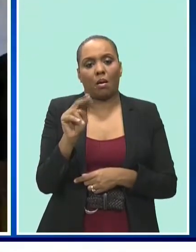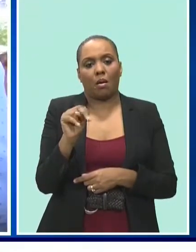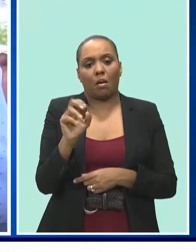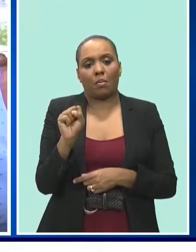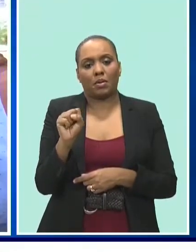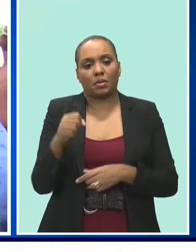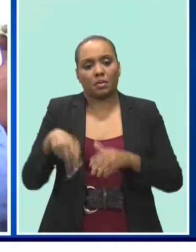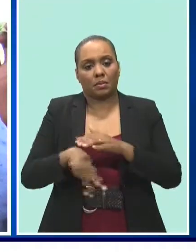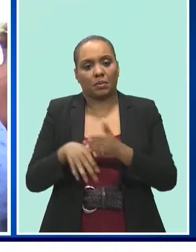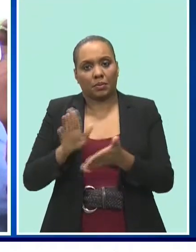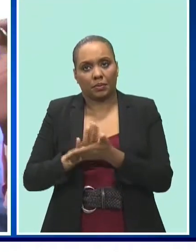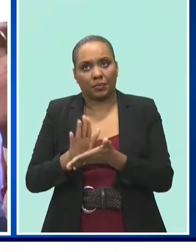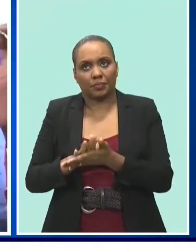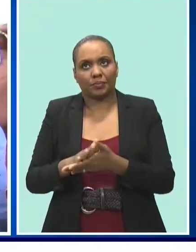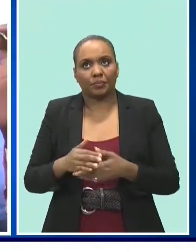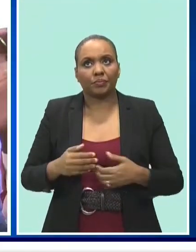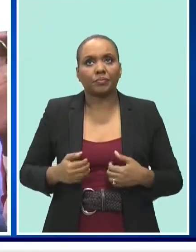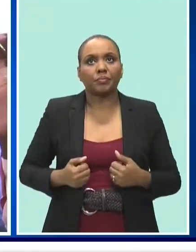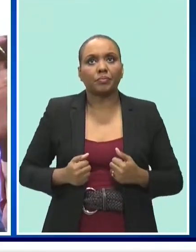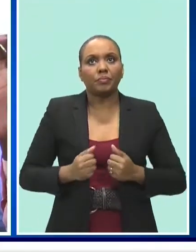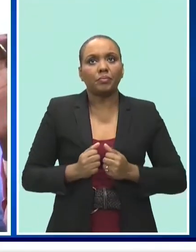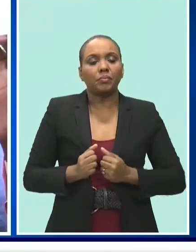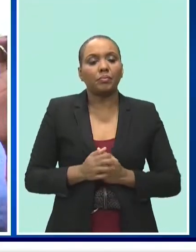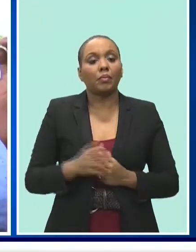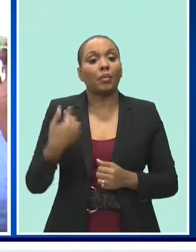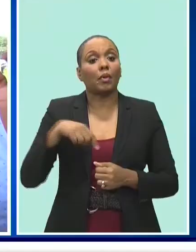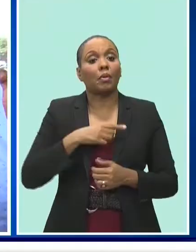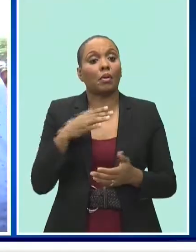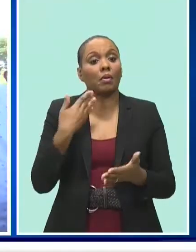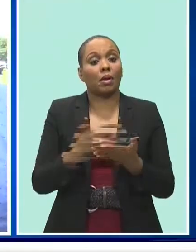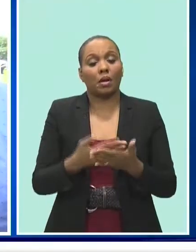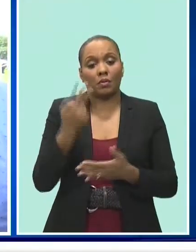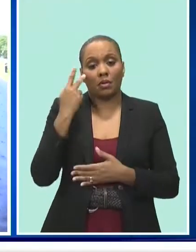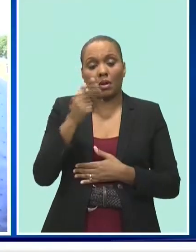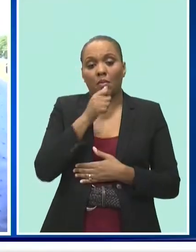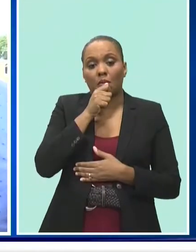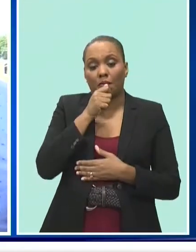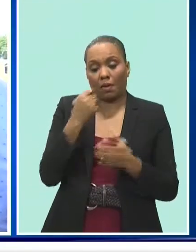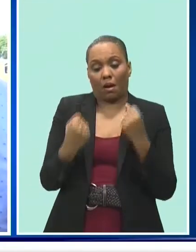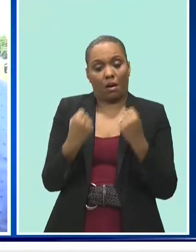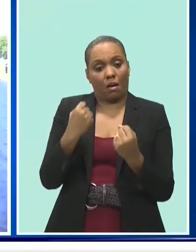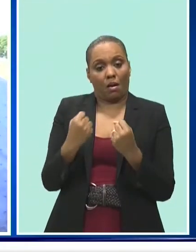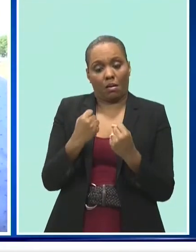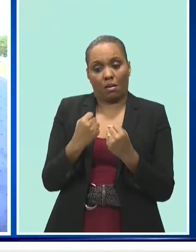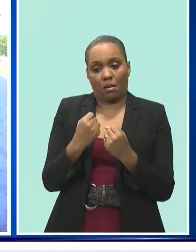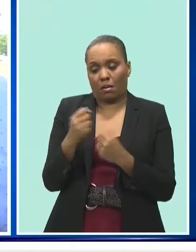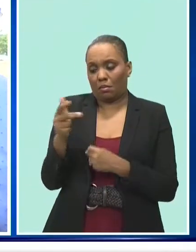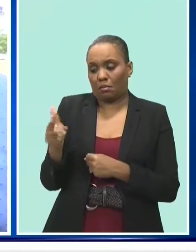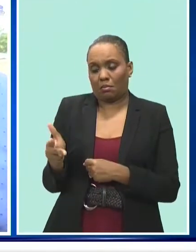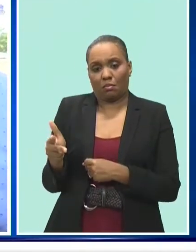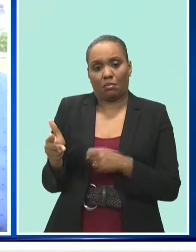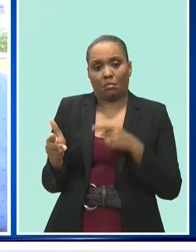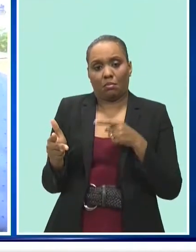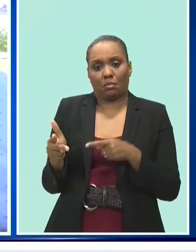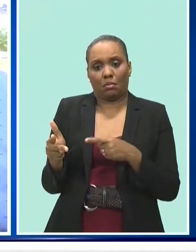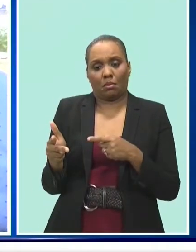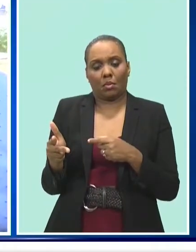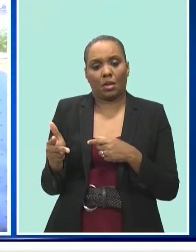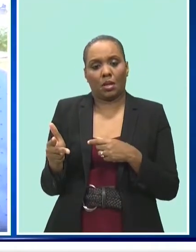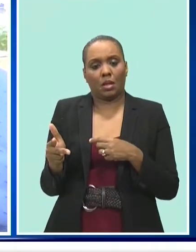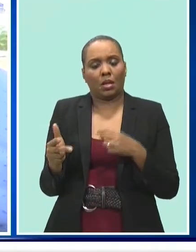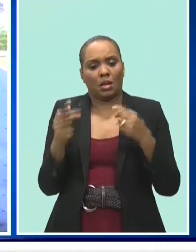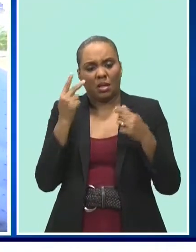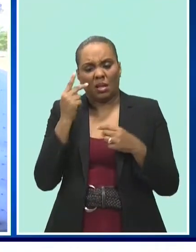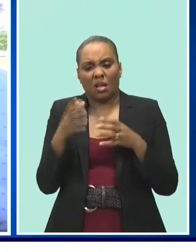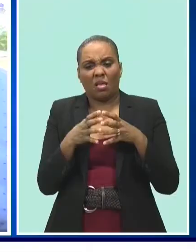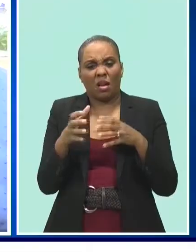river, the police, we saw a private motor car at the side of the road, which observed had a number of